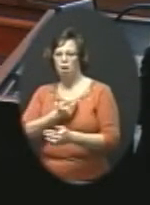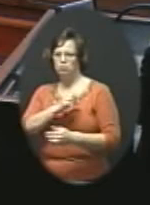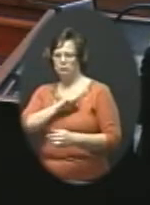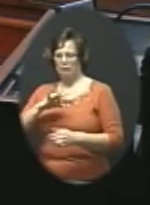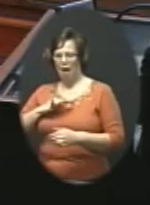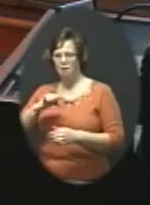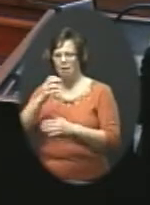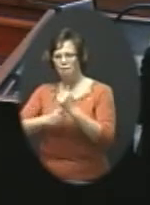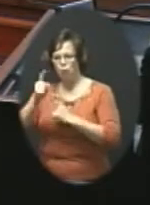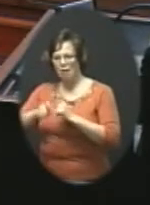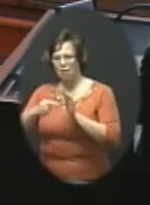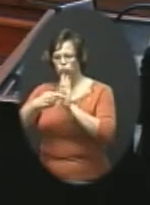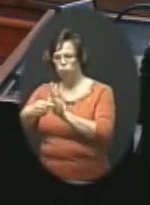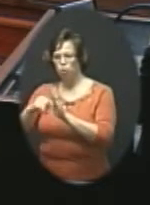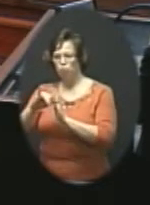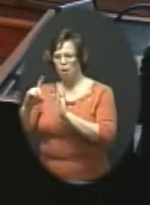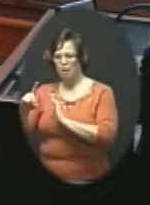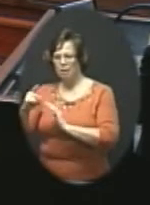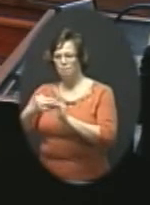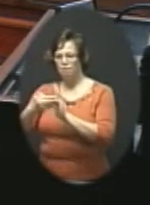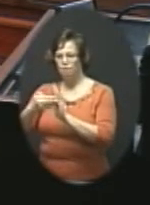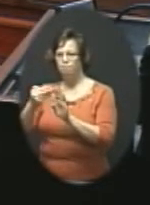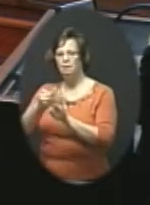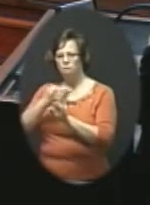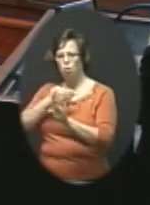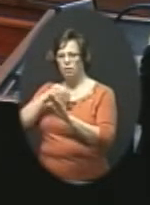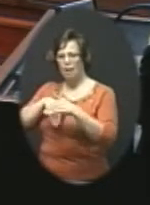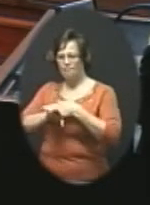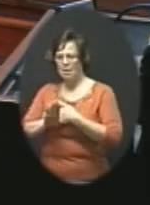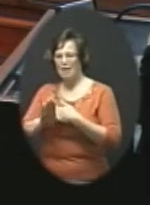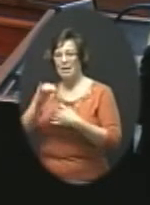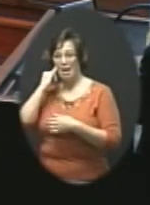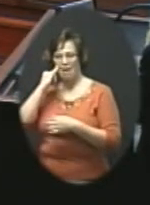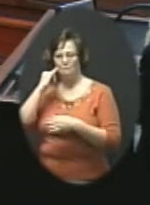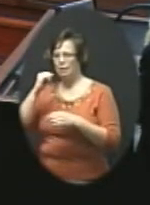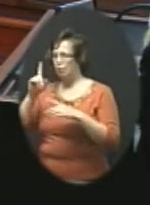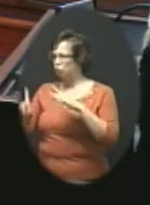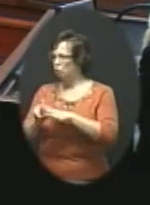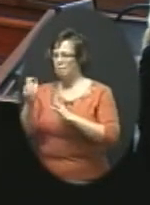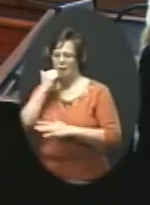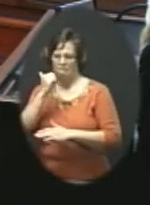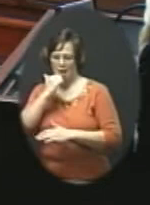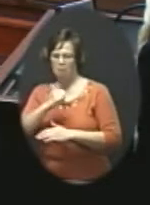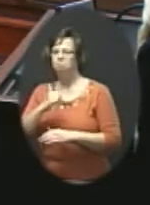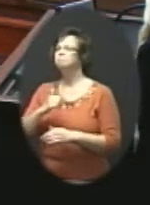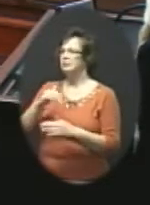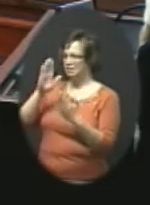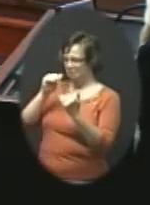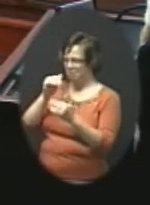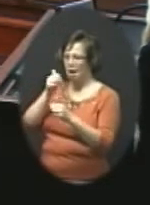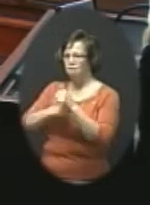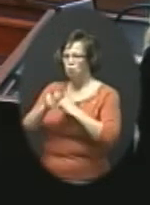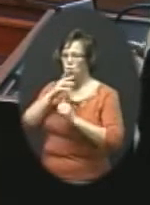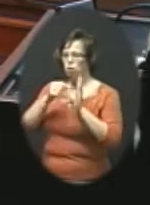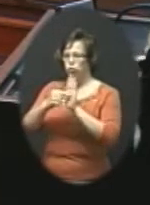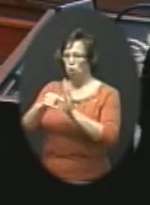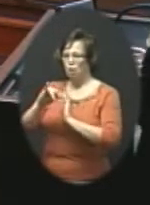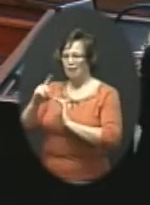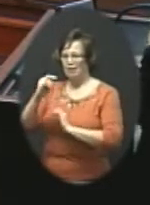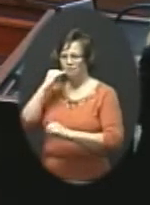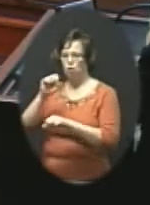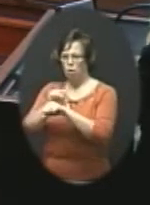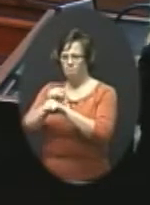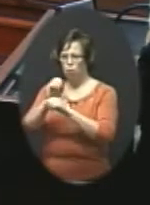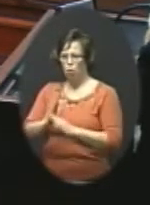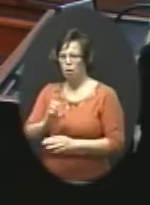granted. Everybody has to show their identification before they're admitted, even if they come every day. It is certainly an expectation that everyone will show ID, right, whether they're an employee or visitor. And we just